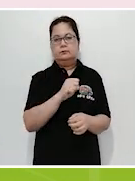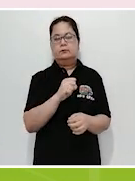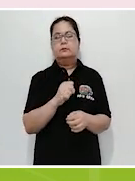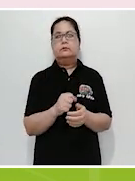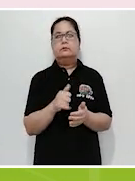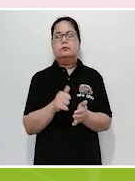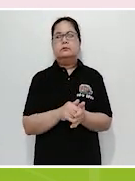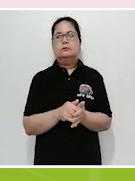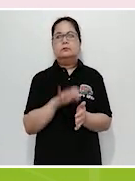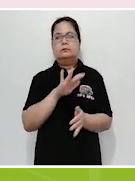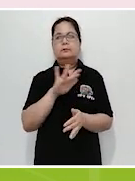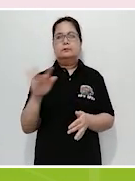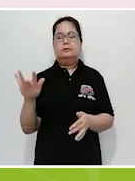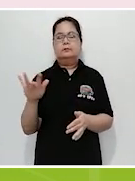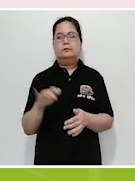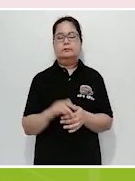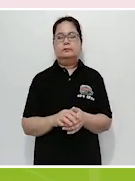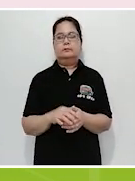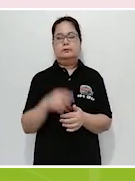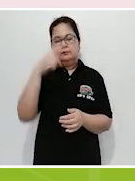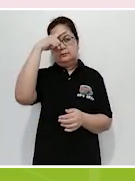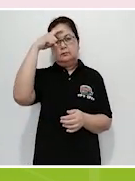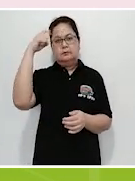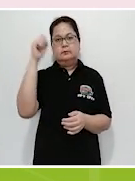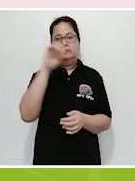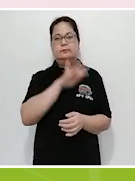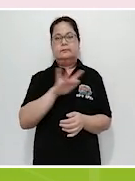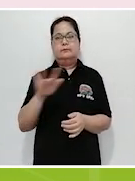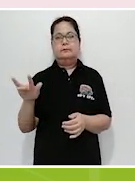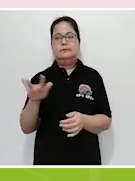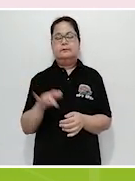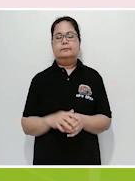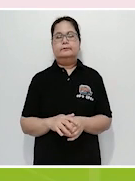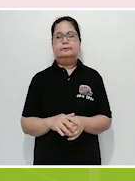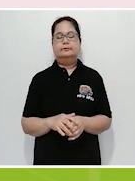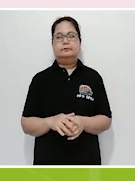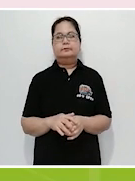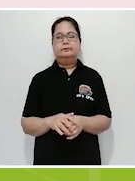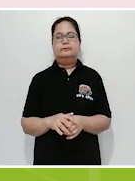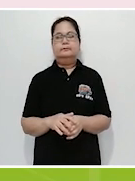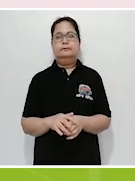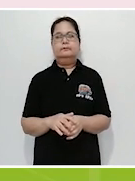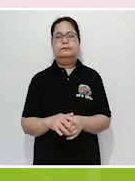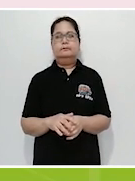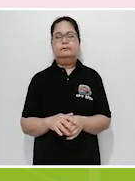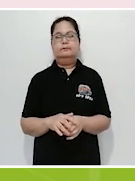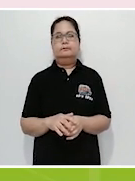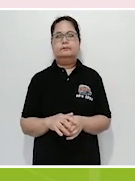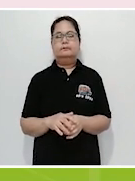I can predict that blank because blank.